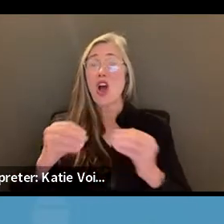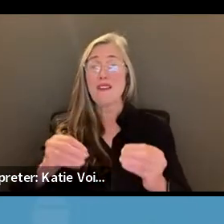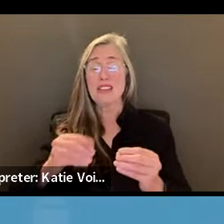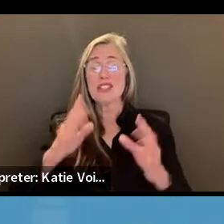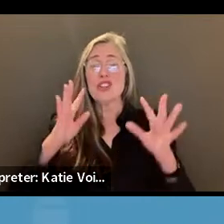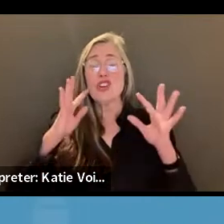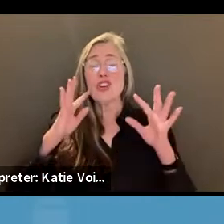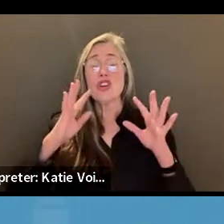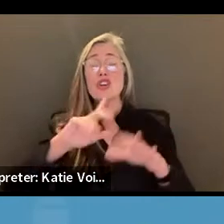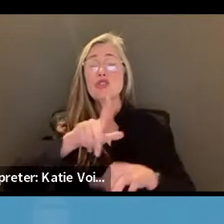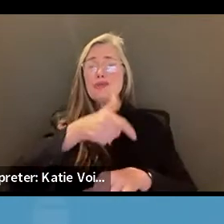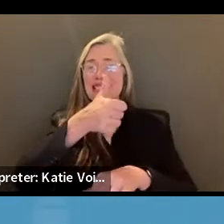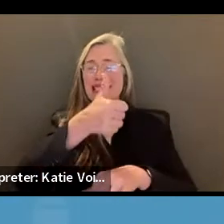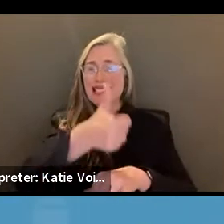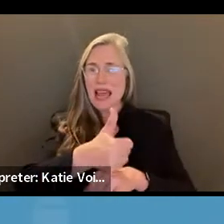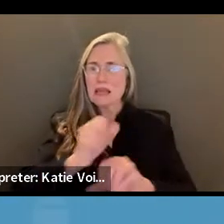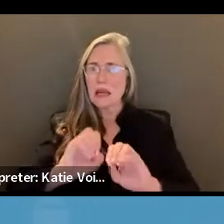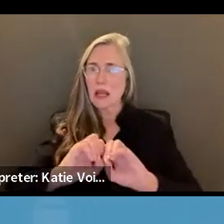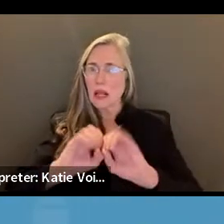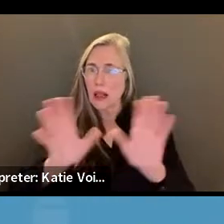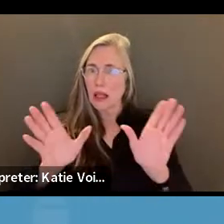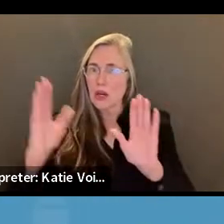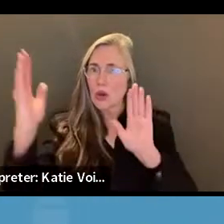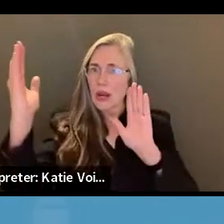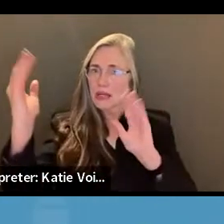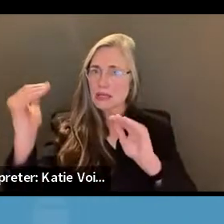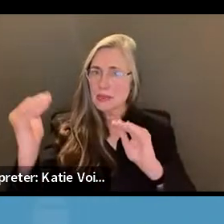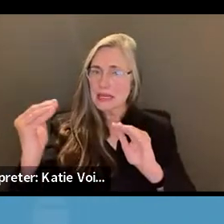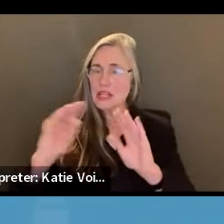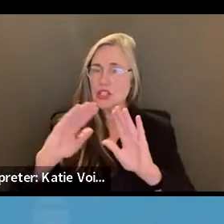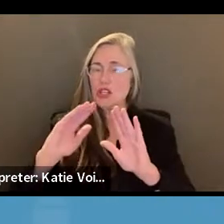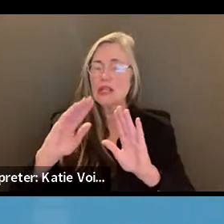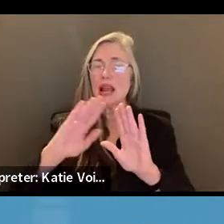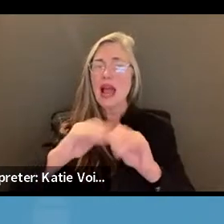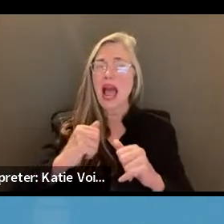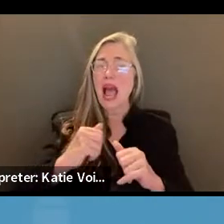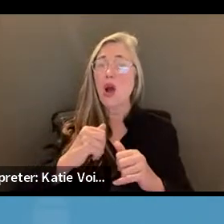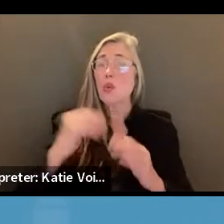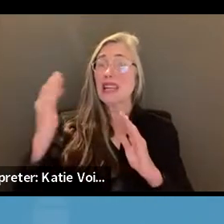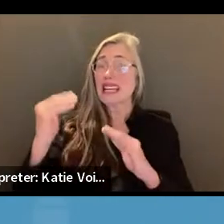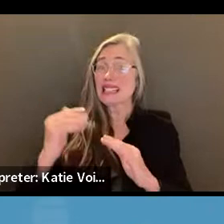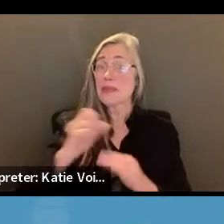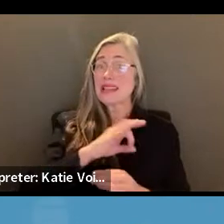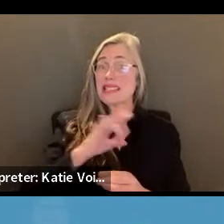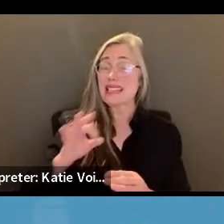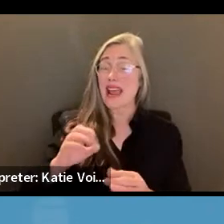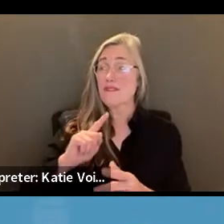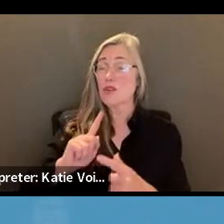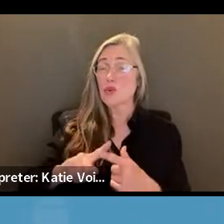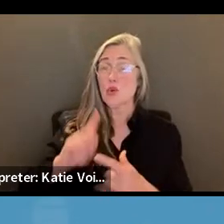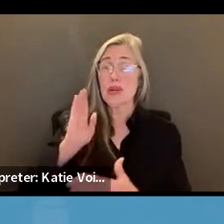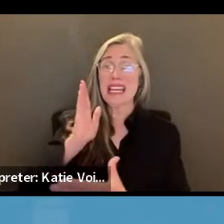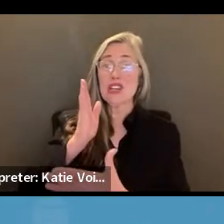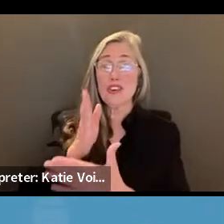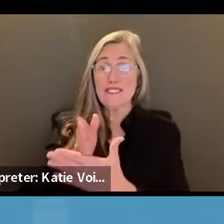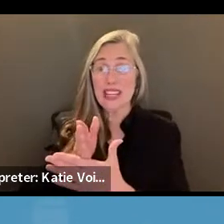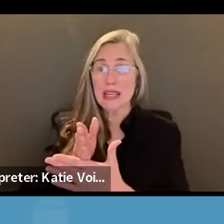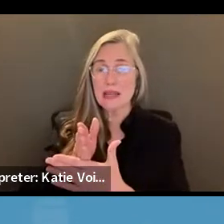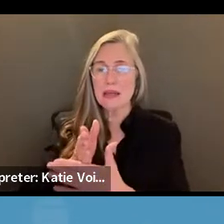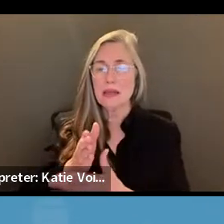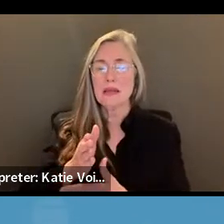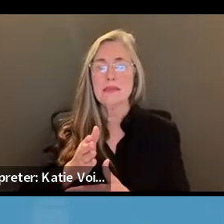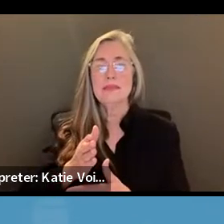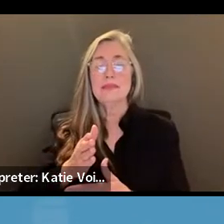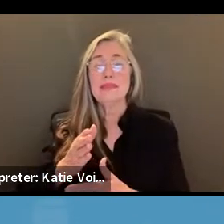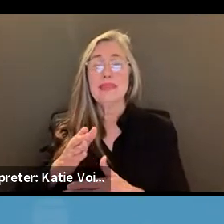on how we expect our staff and to intervene in these situations. And clear expectations, I